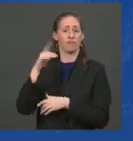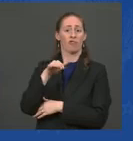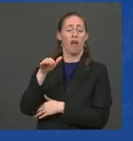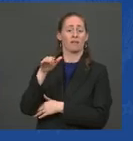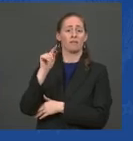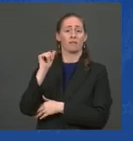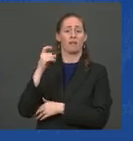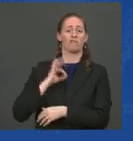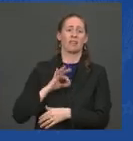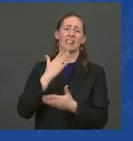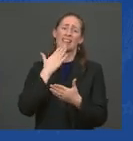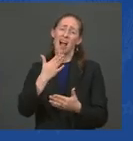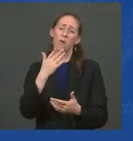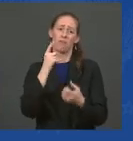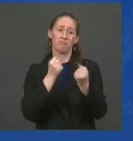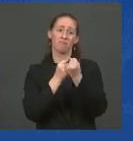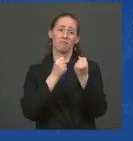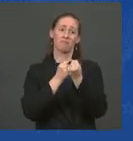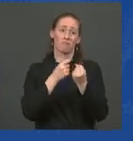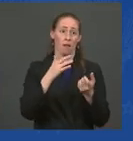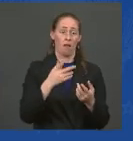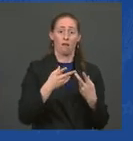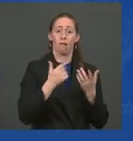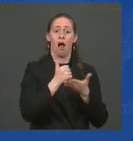middle-class tax cut for working families